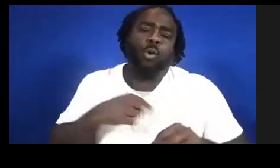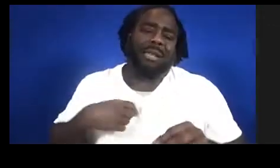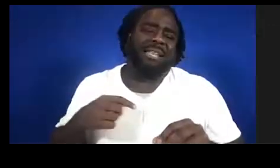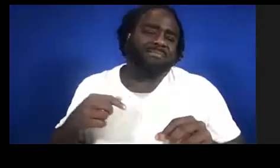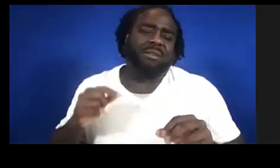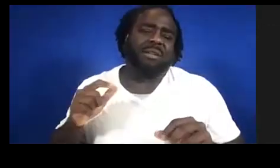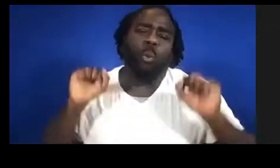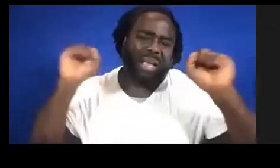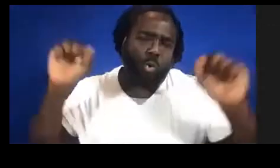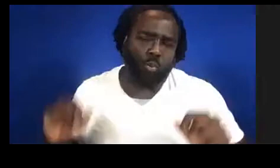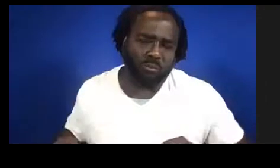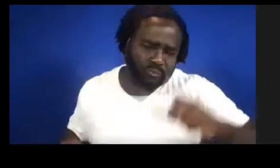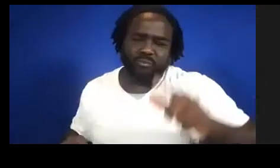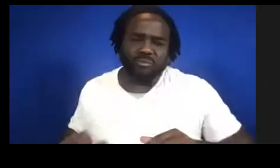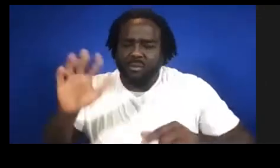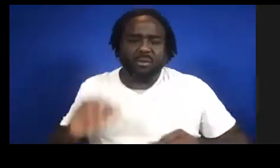what we be eating.